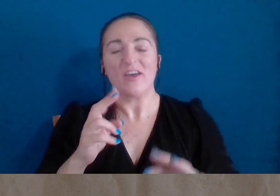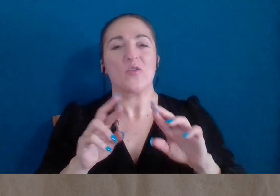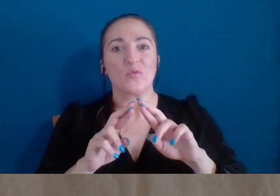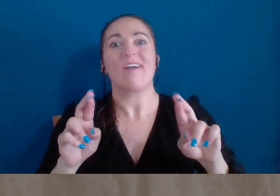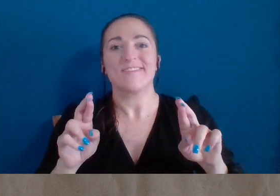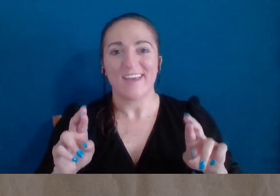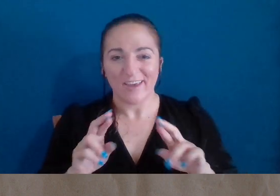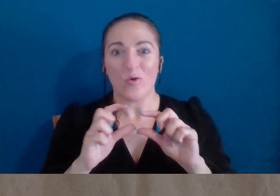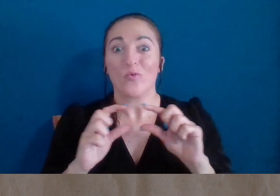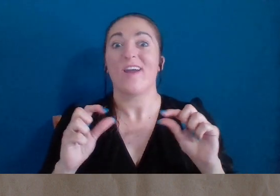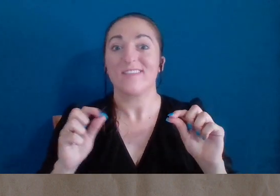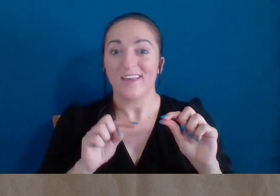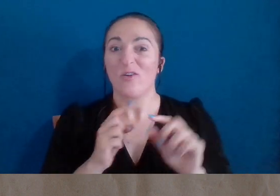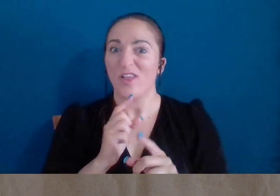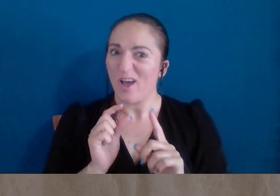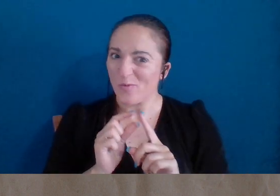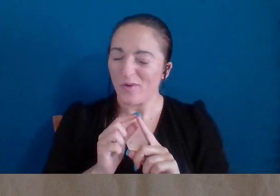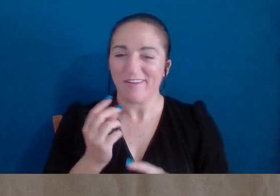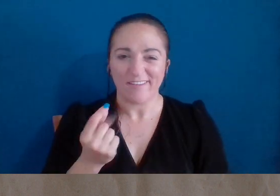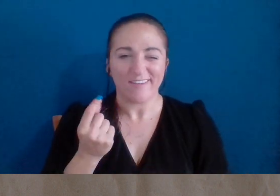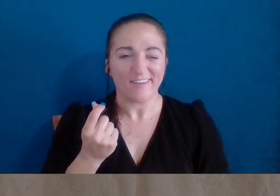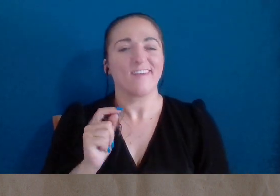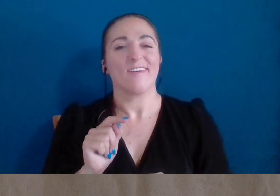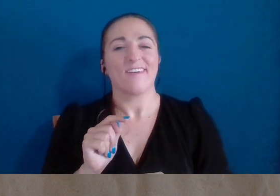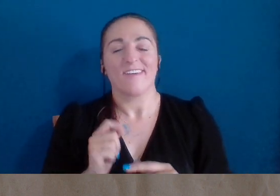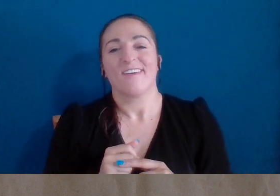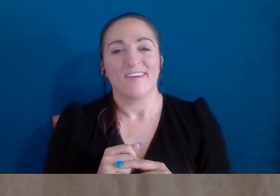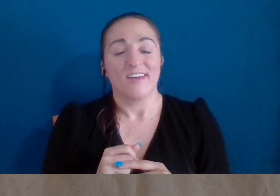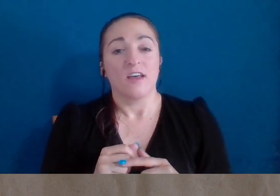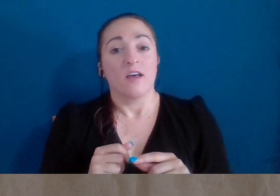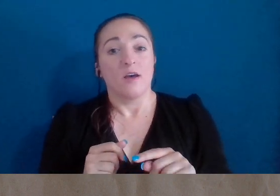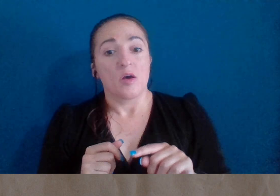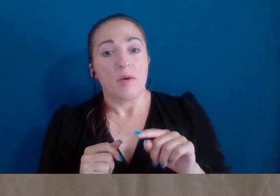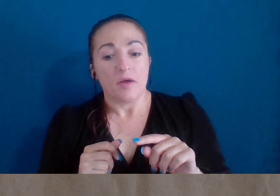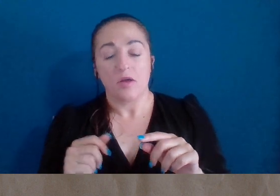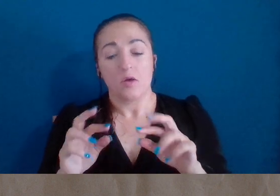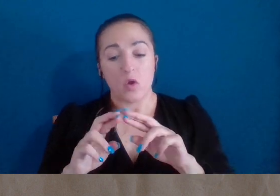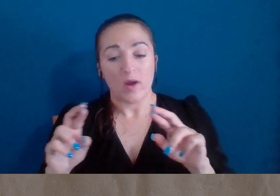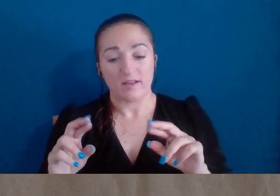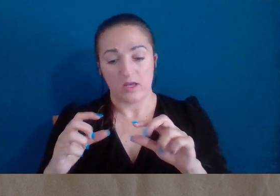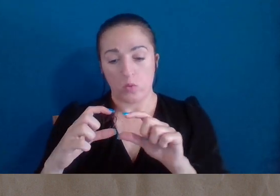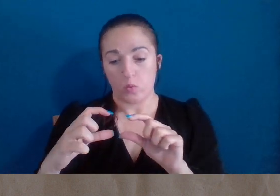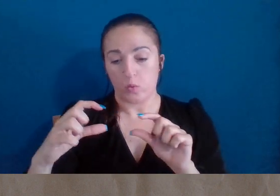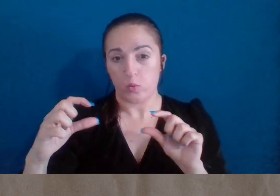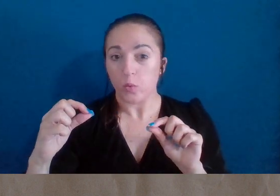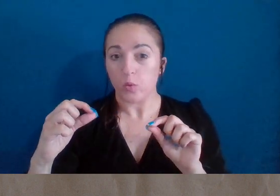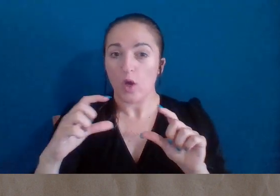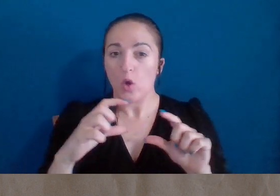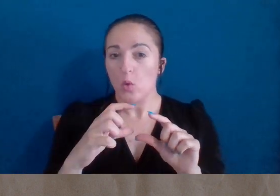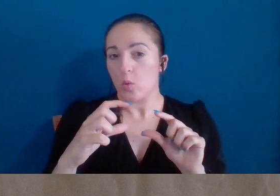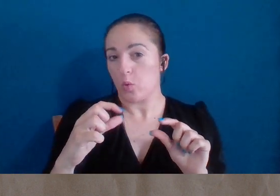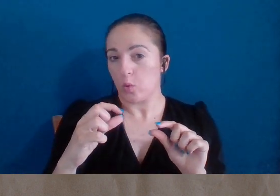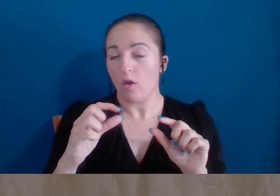this. And they can be imperfect because you're gonna be putting them next to each other to make a